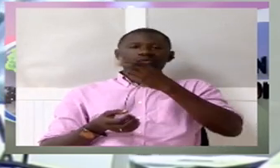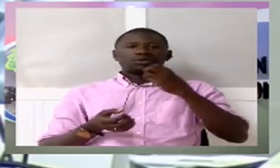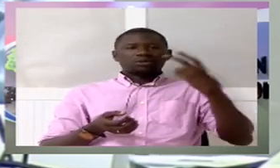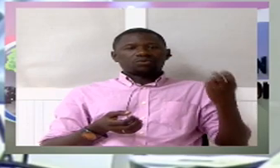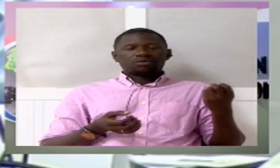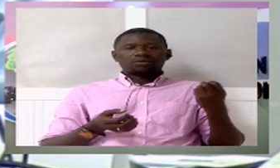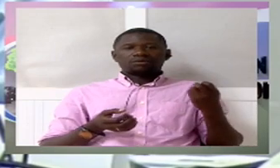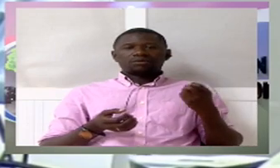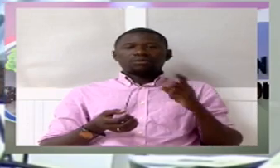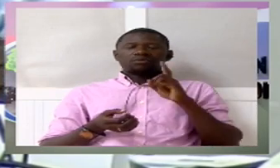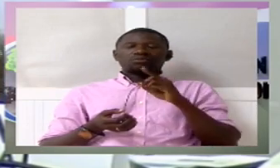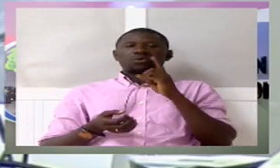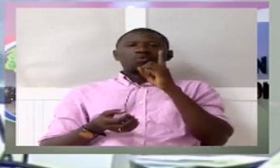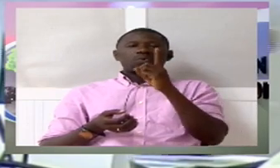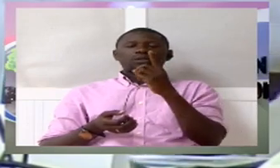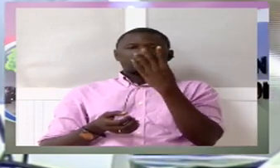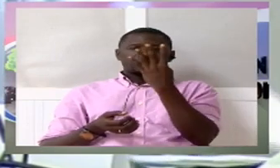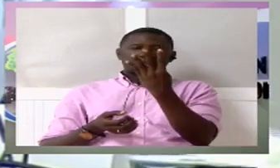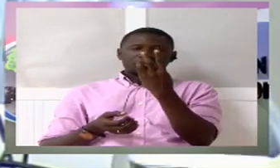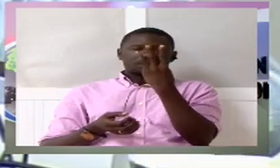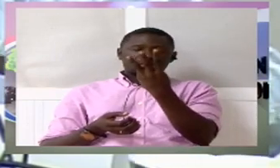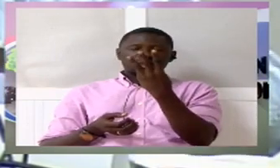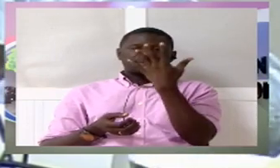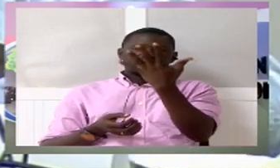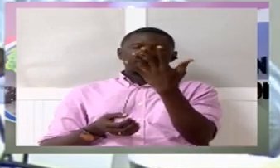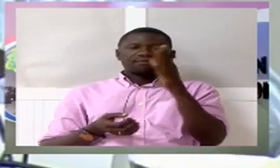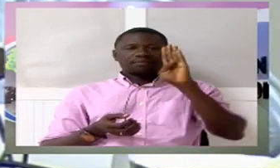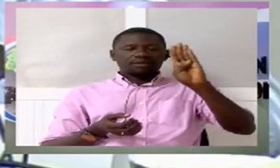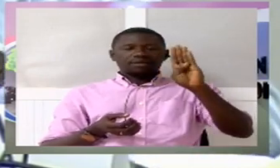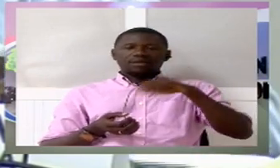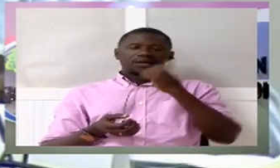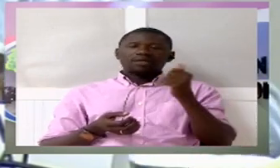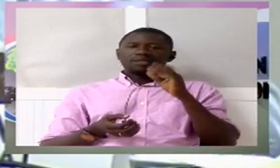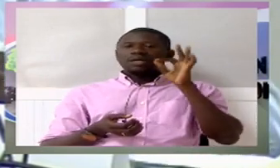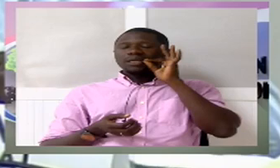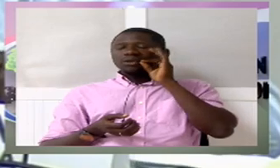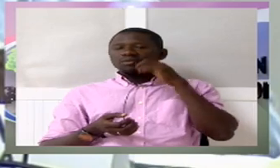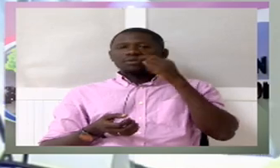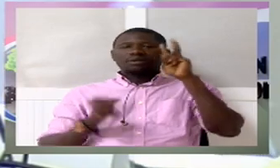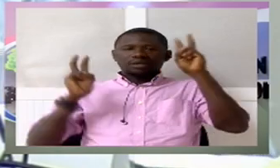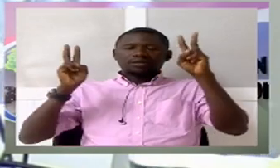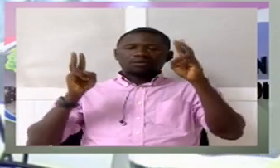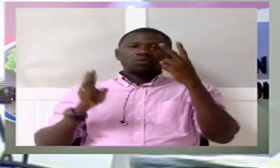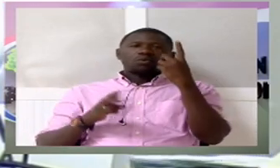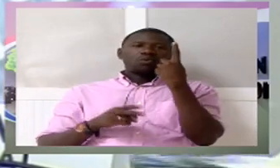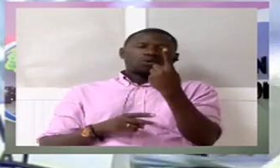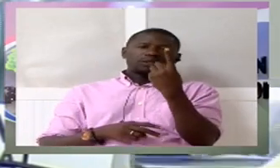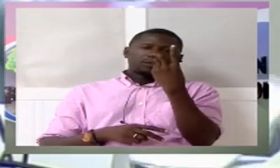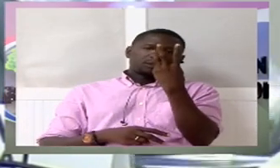be 135B, and the response of Yaya Jame should be